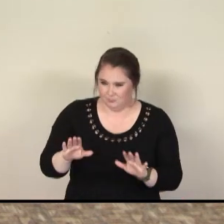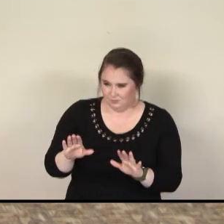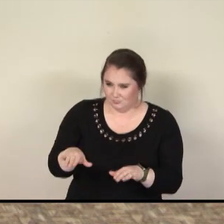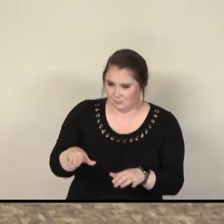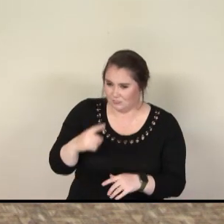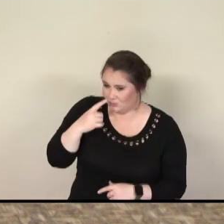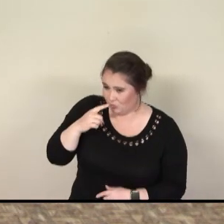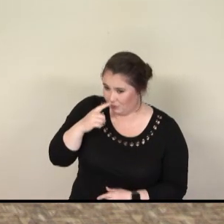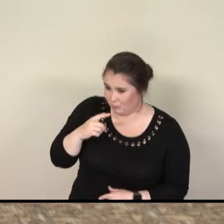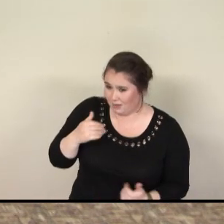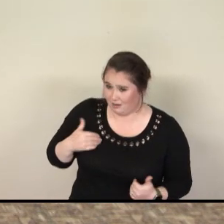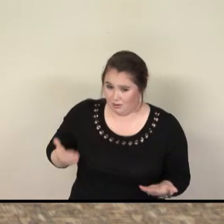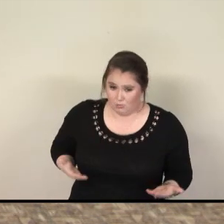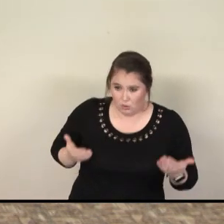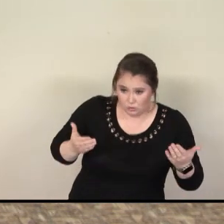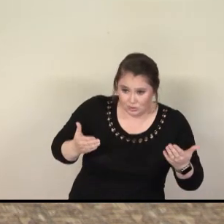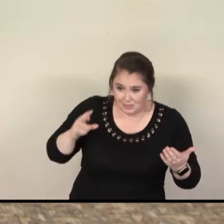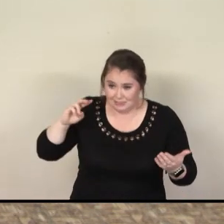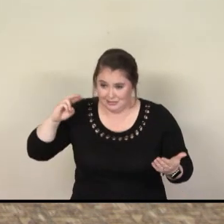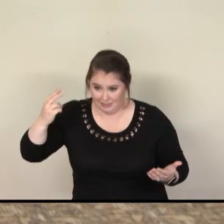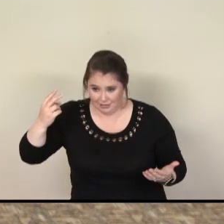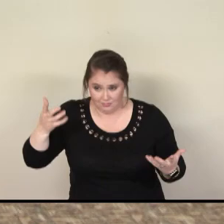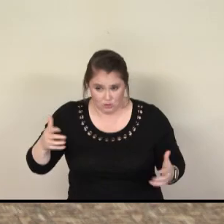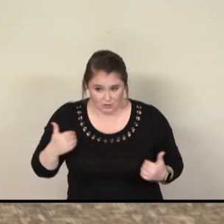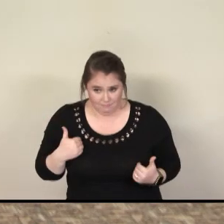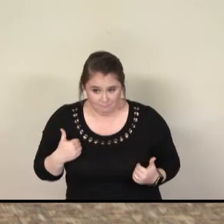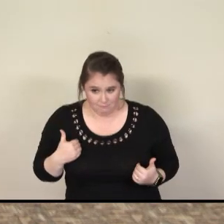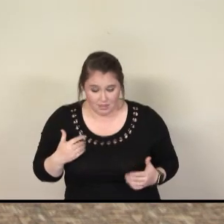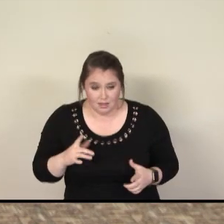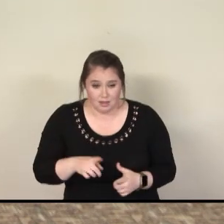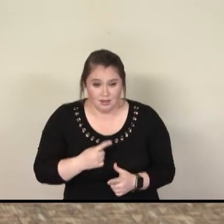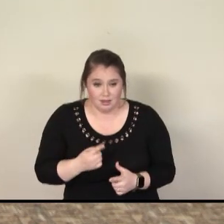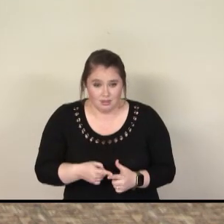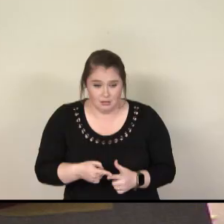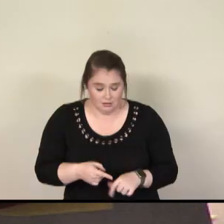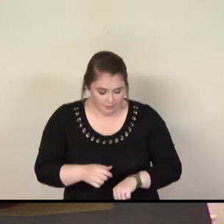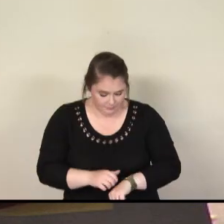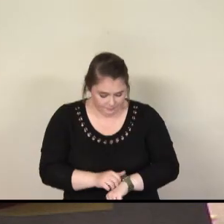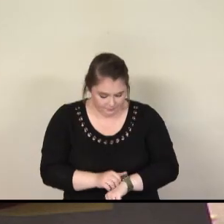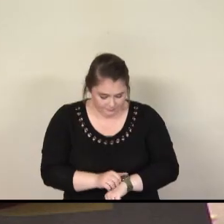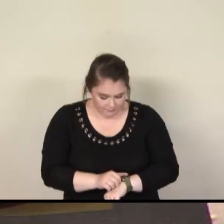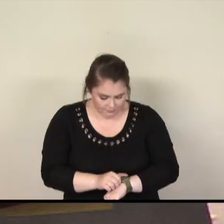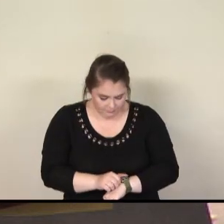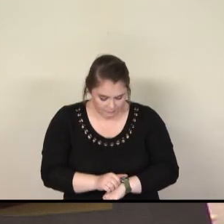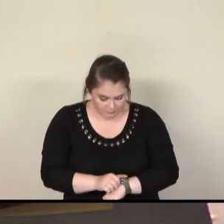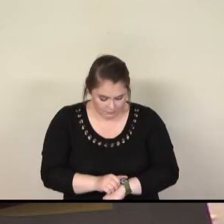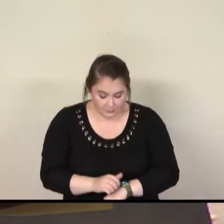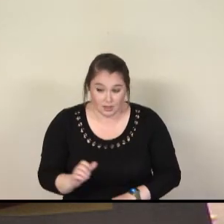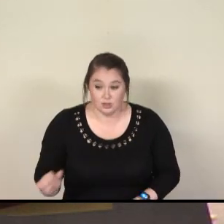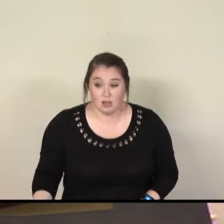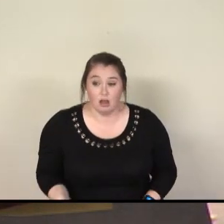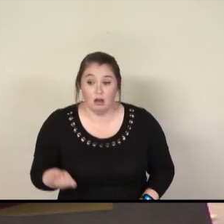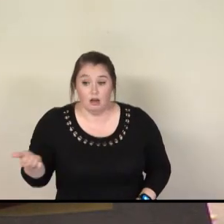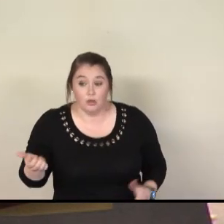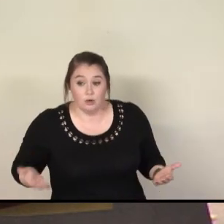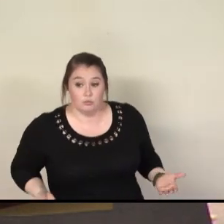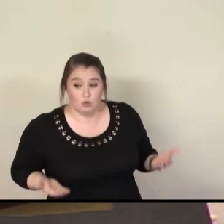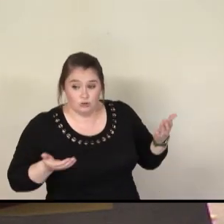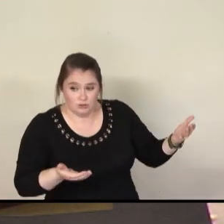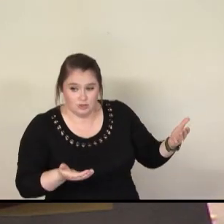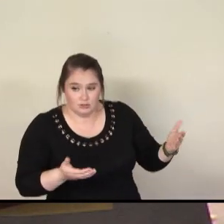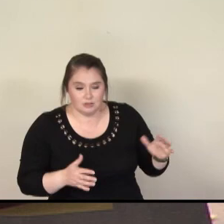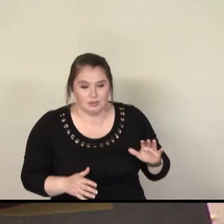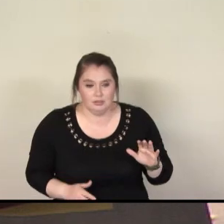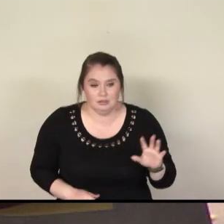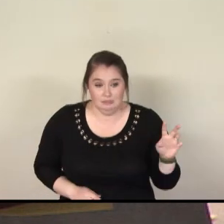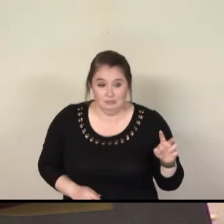help me? We had a motion and a second on the first, and then there is another motion. You need a